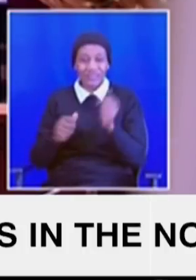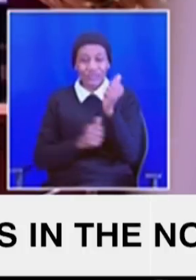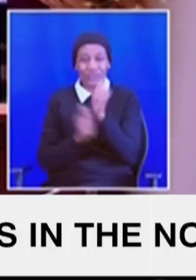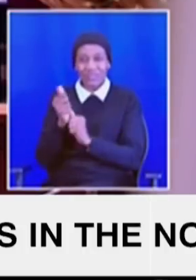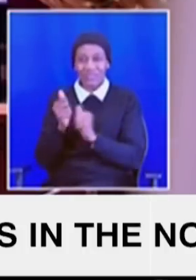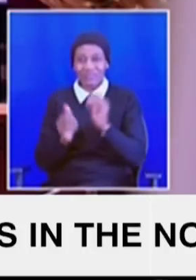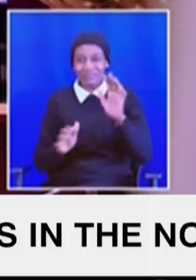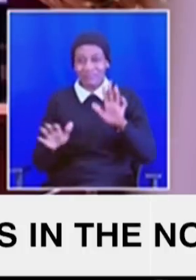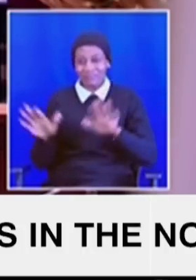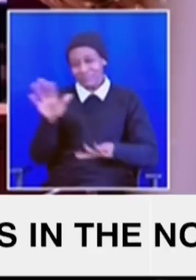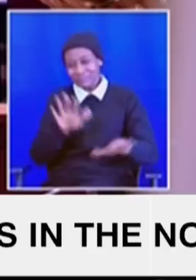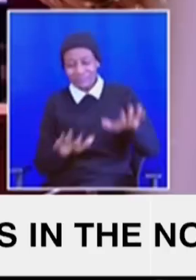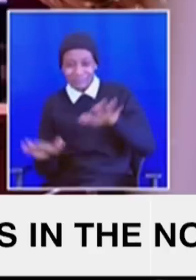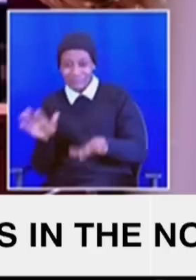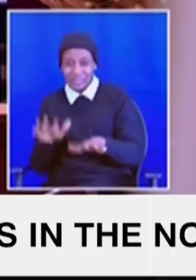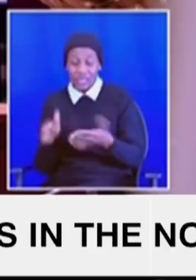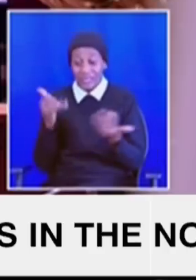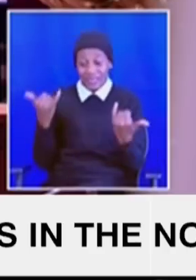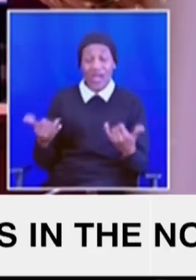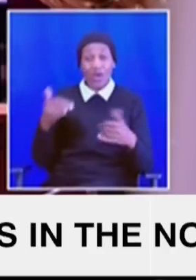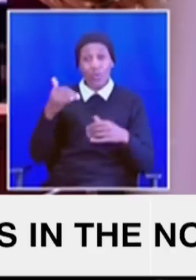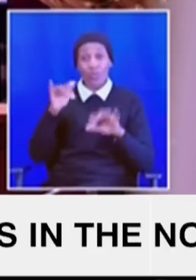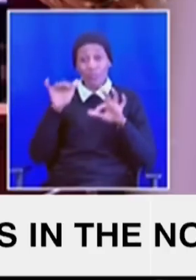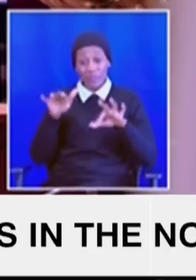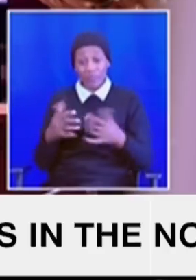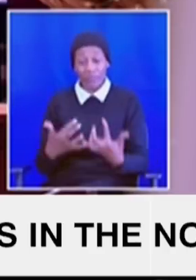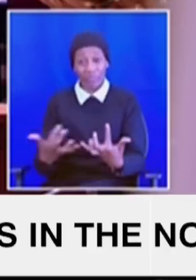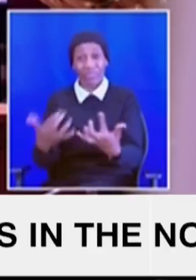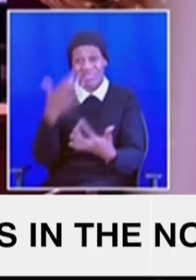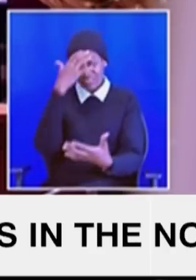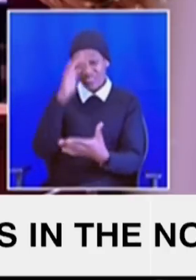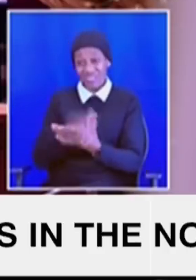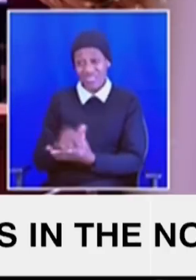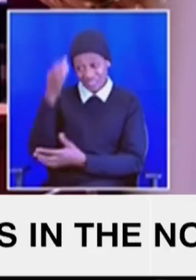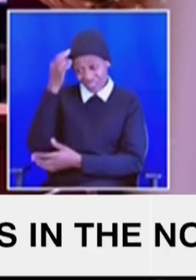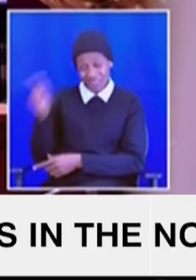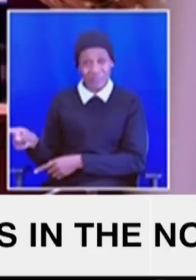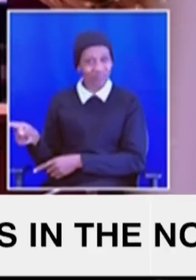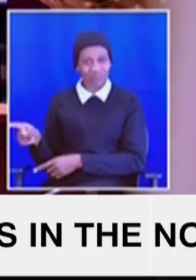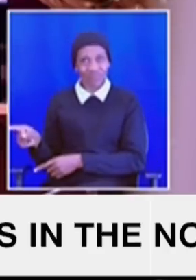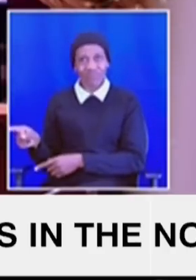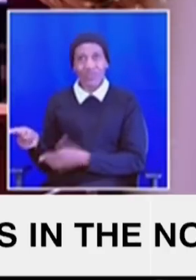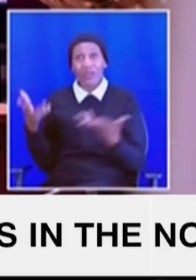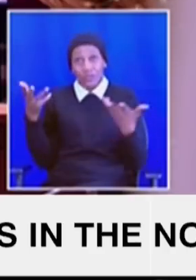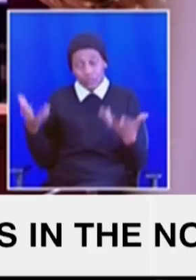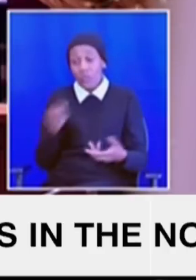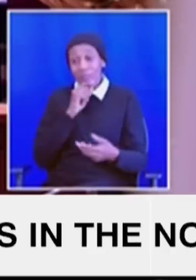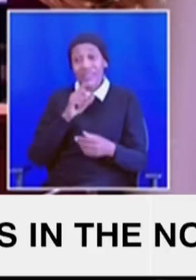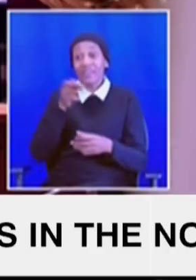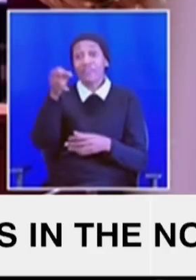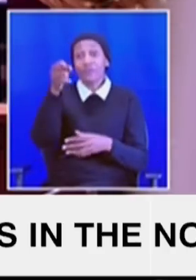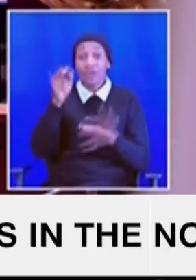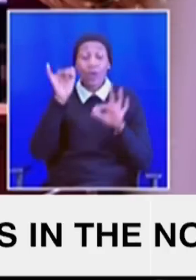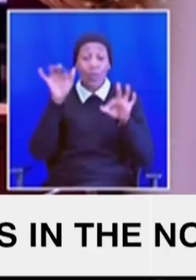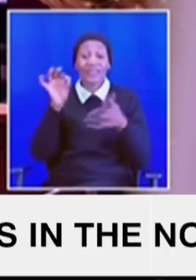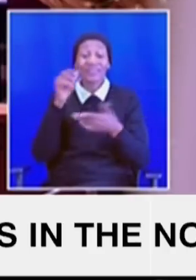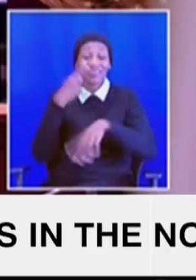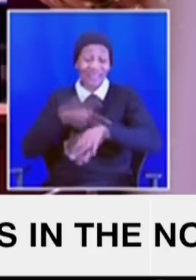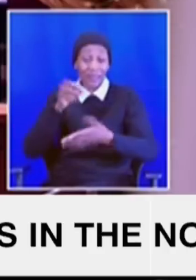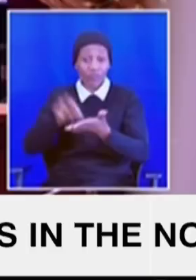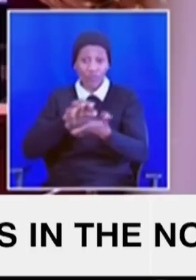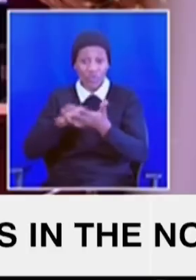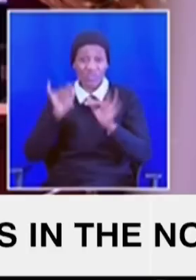to lose confidence in local government as a whole, which may increase lower voter turnout in the future